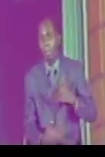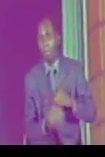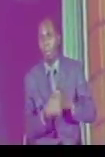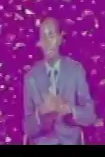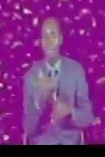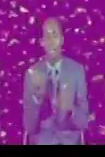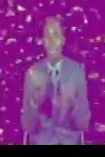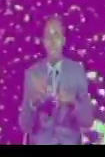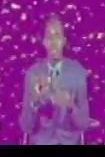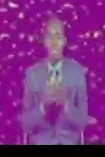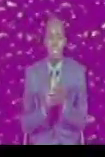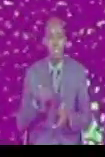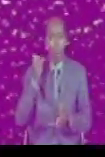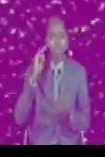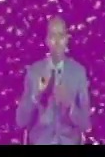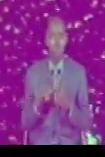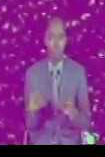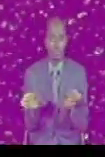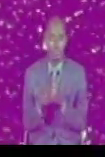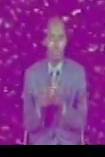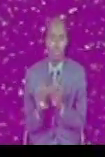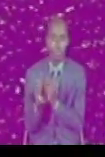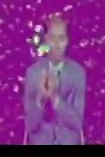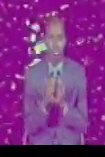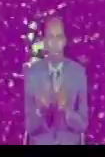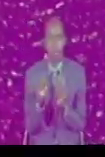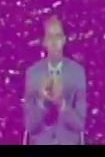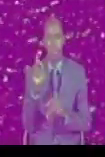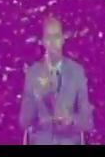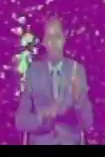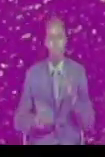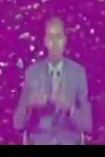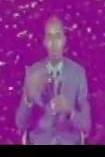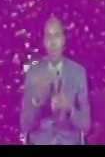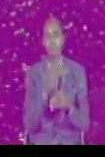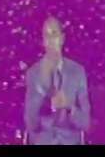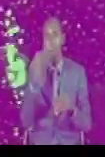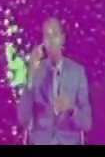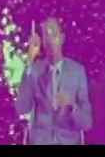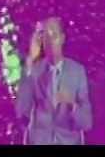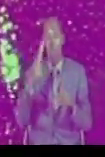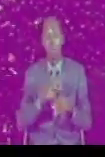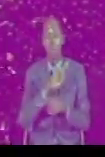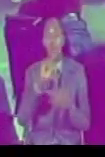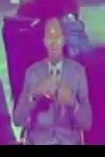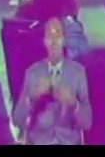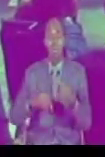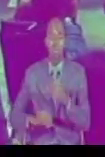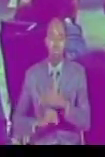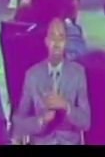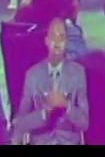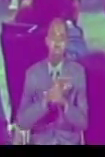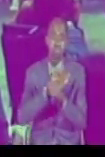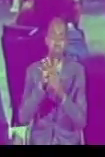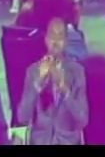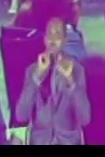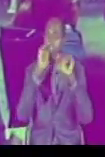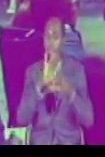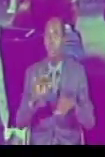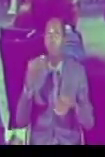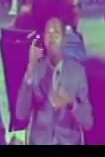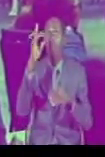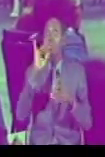gather together with the people of God when the overflowing blessings of God are coming from heaven, he doesn't want to be a part